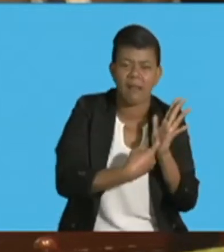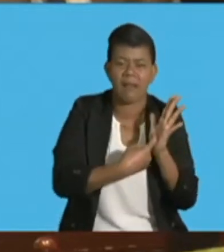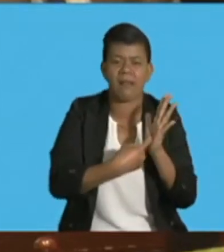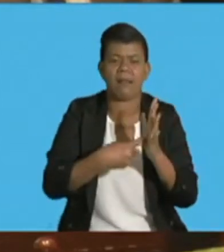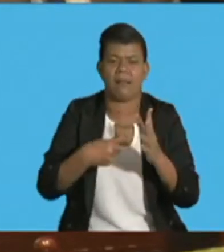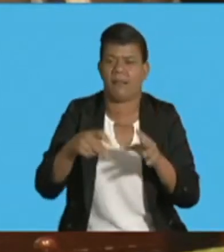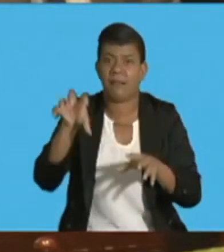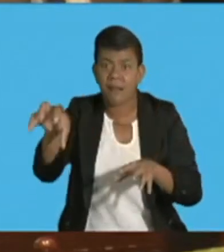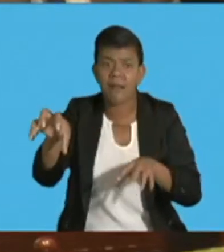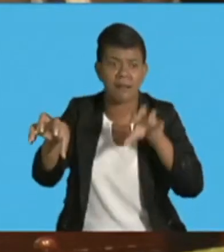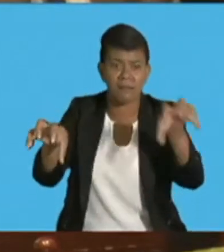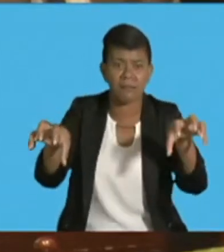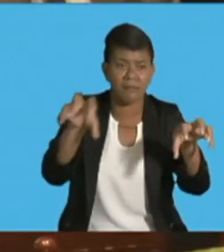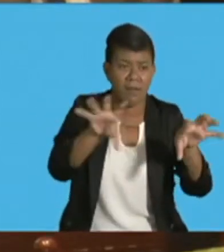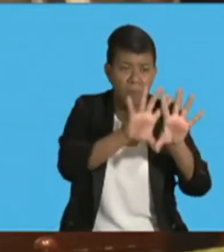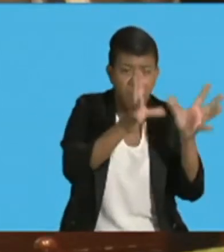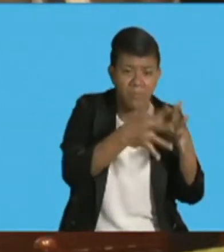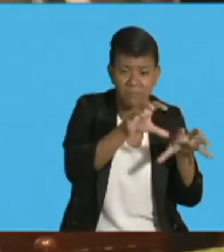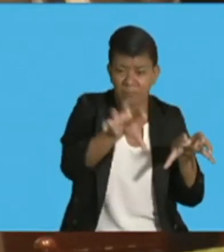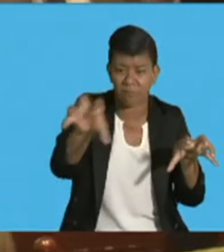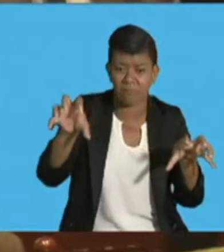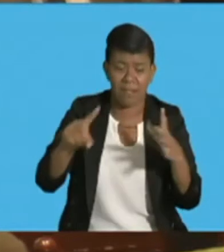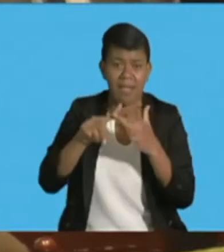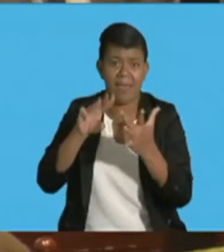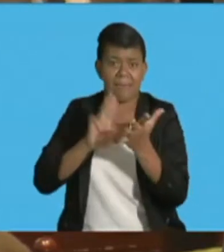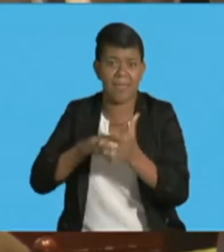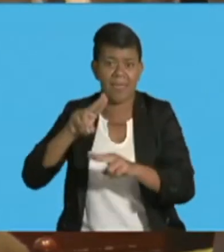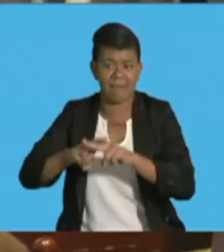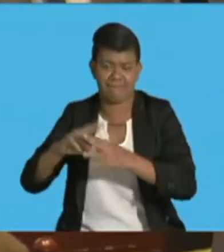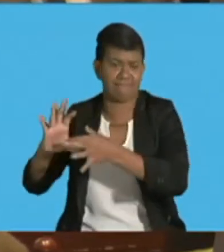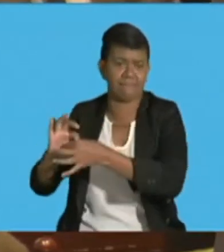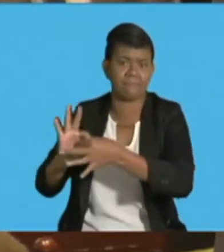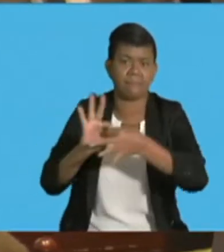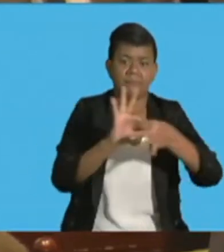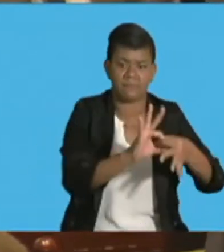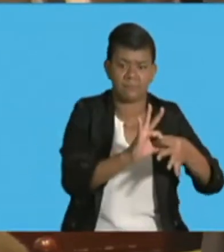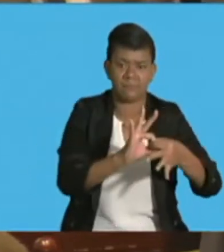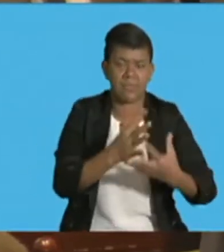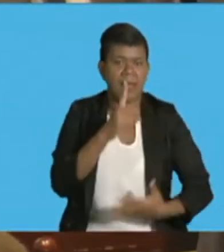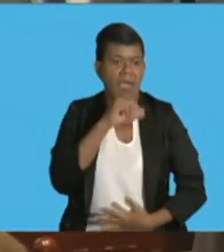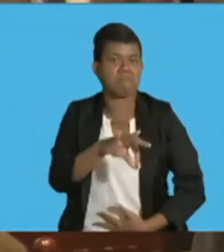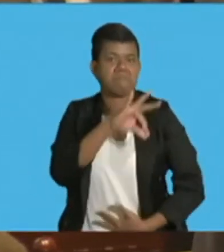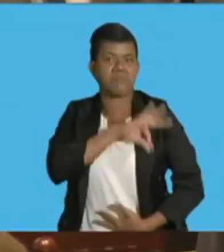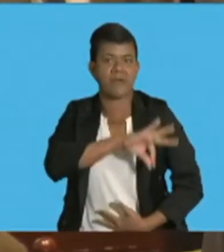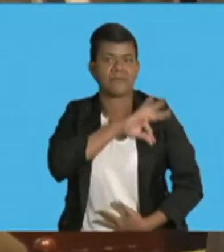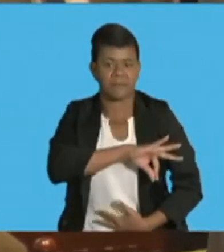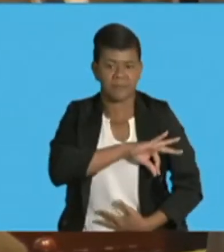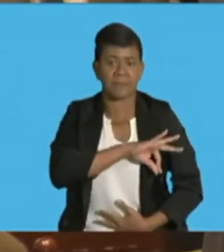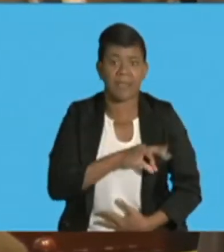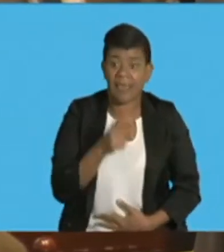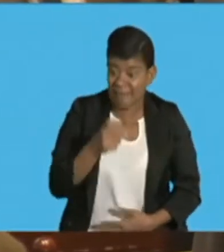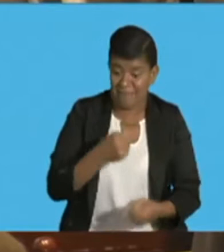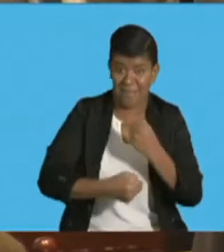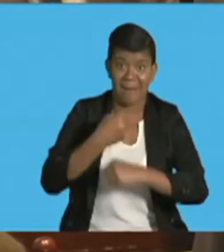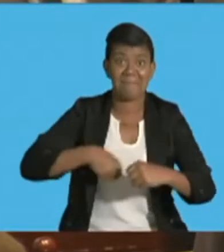both the Bank and IMF on all matters affecting the remuneration and benefits of the Executive Directors of the Bank and IMF and the Alternate